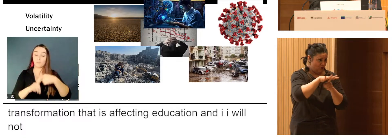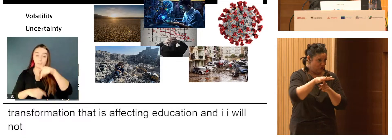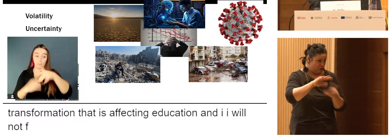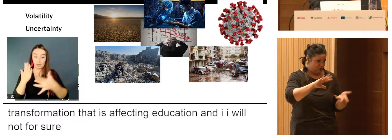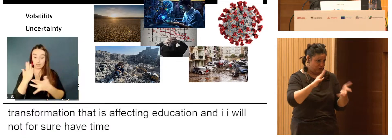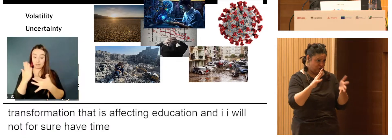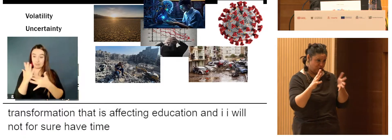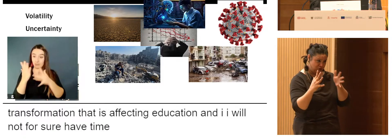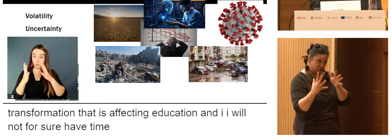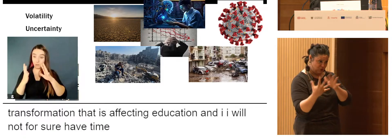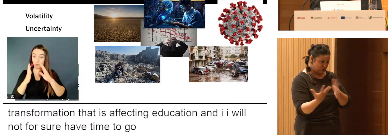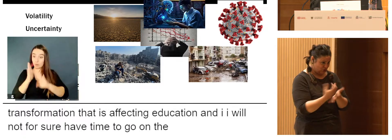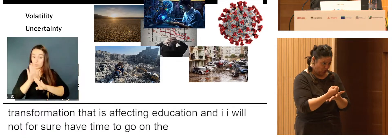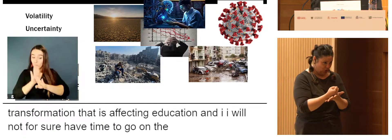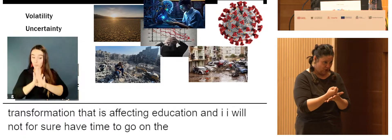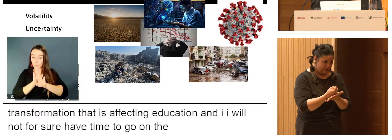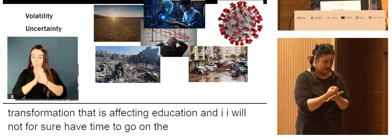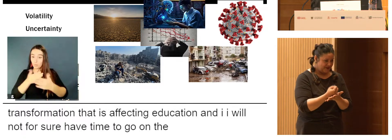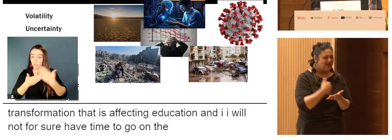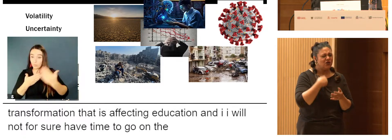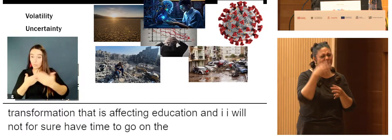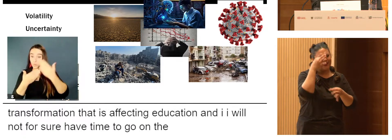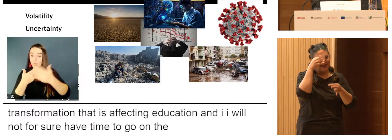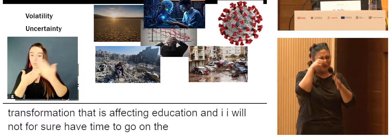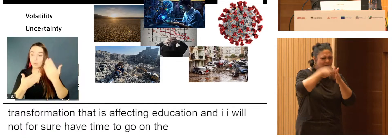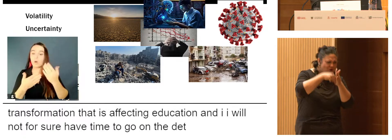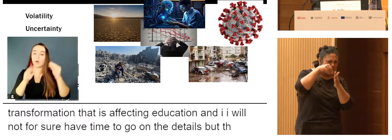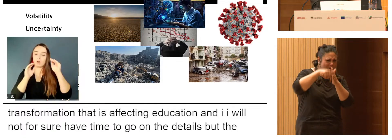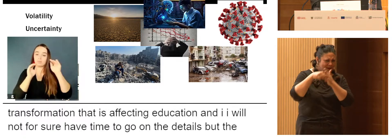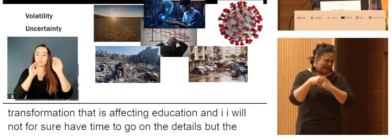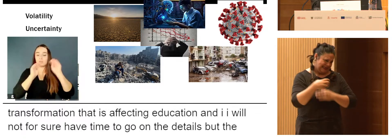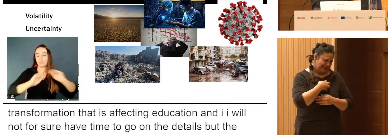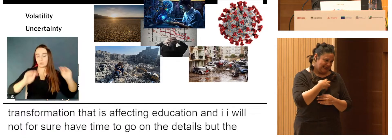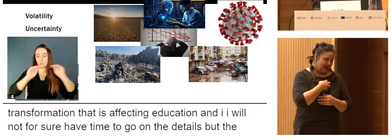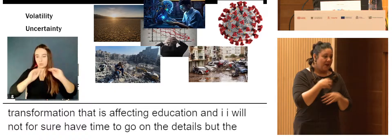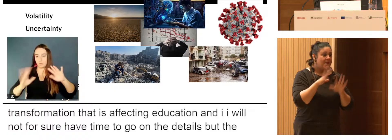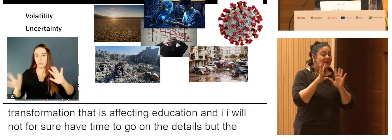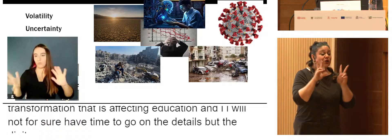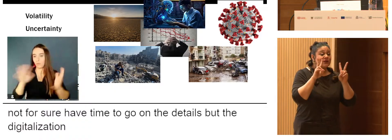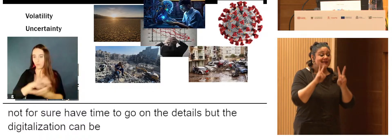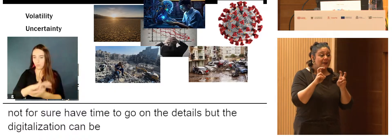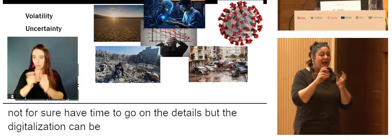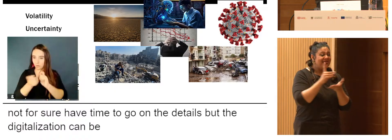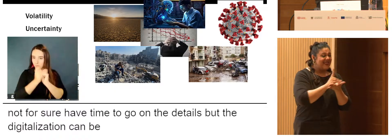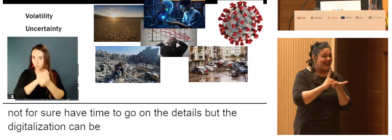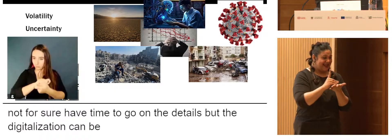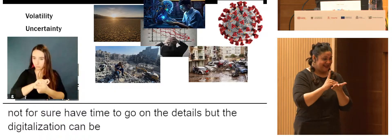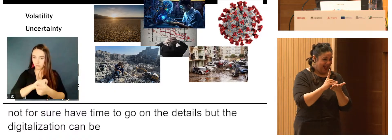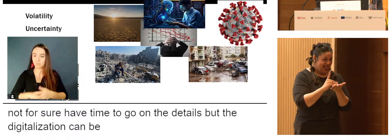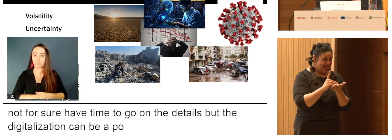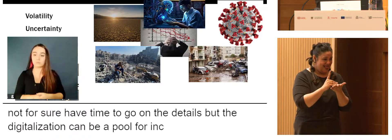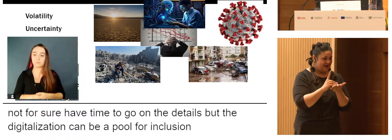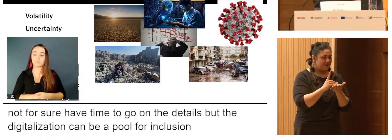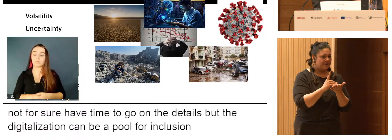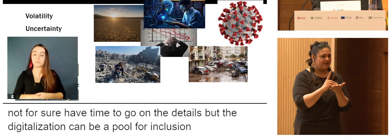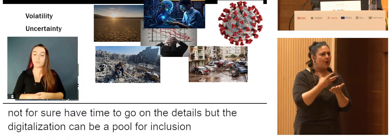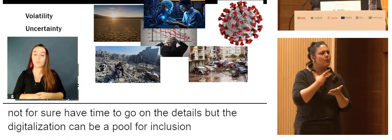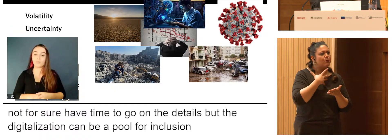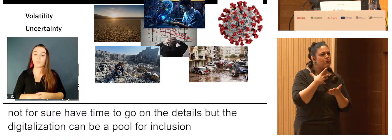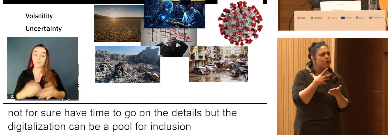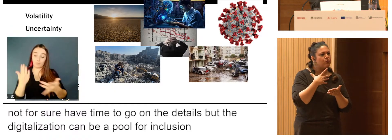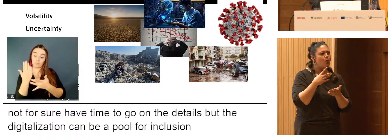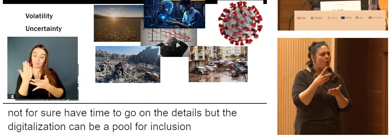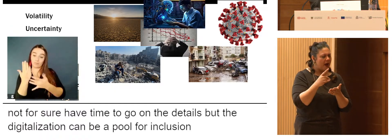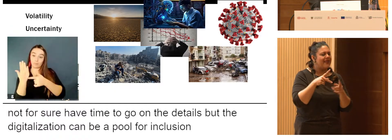to go on the details, but the digitalization can be a tool for inclusion, or it